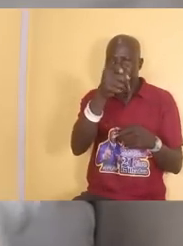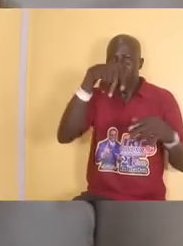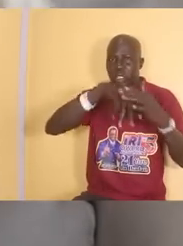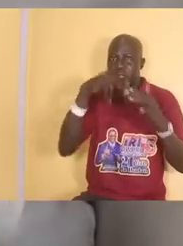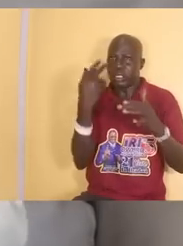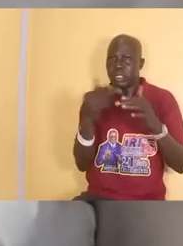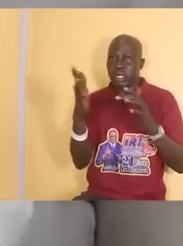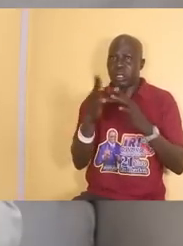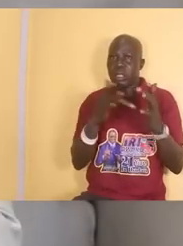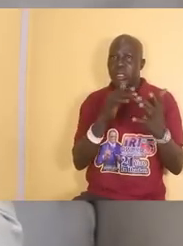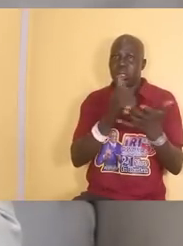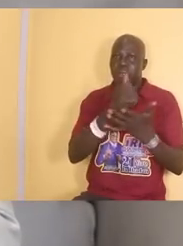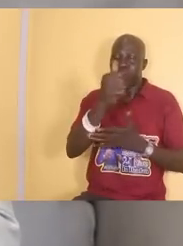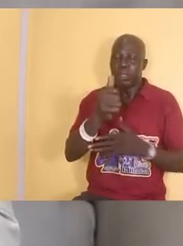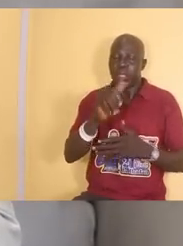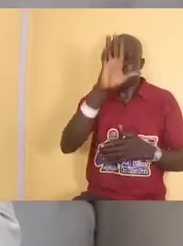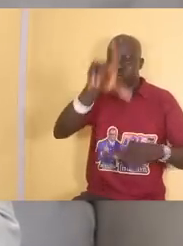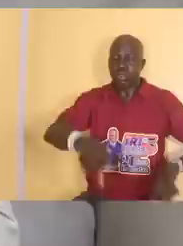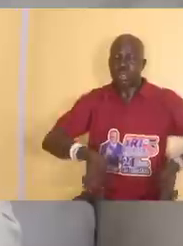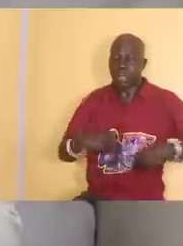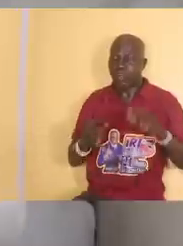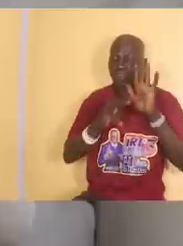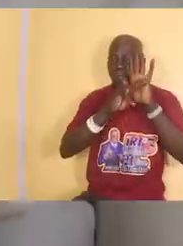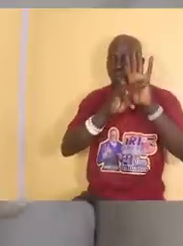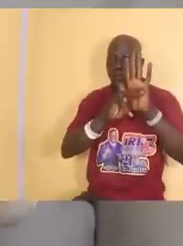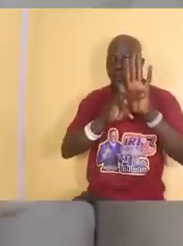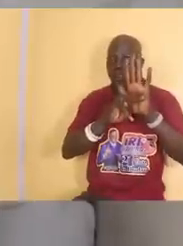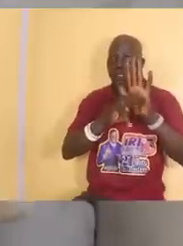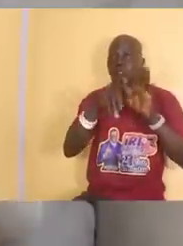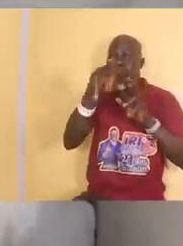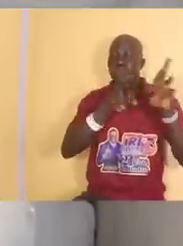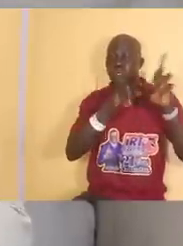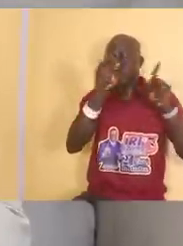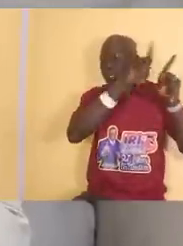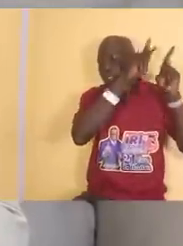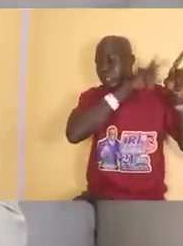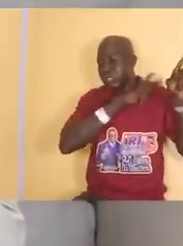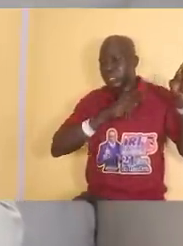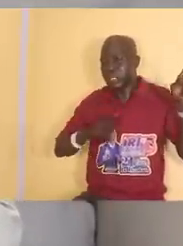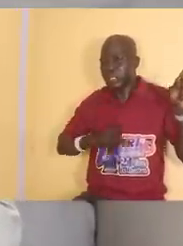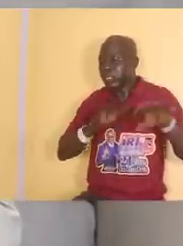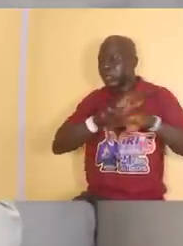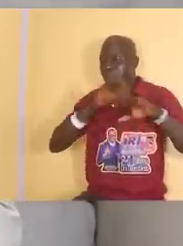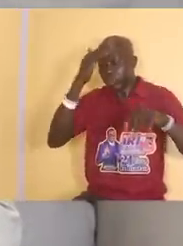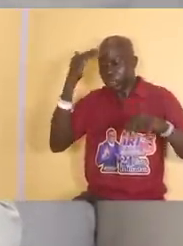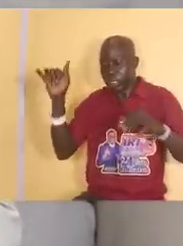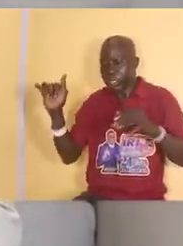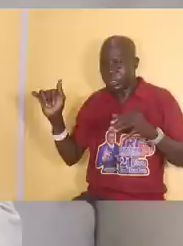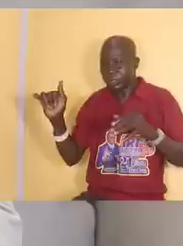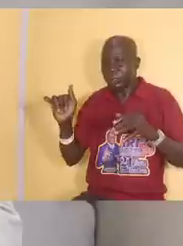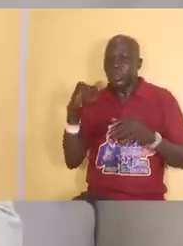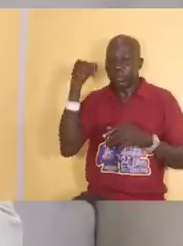In the name of Jesus. Amen. I hear my fault. Amen. The love will manifest. Amen. Don't